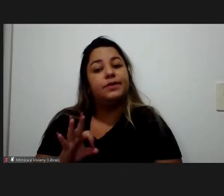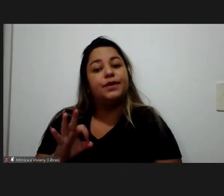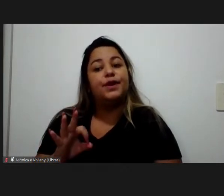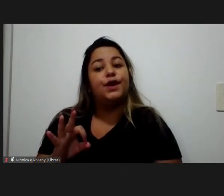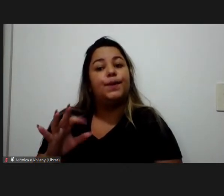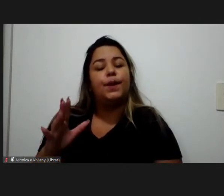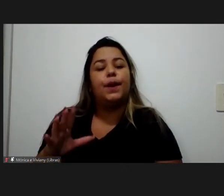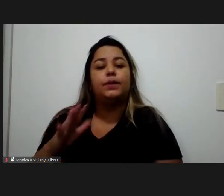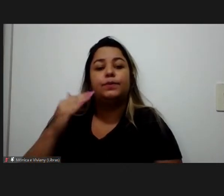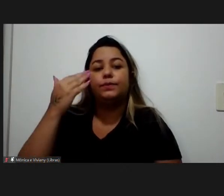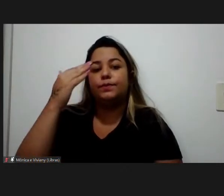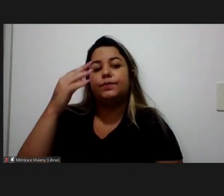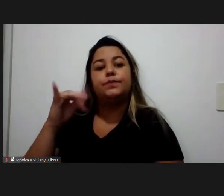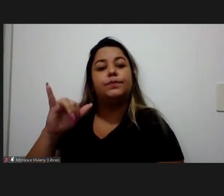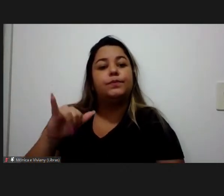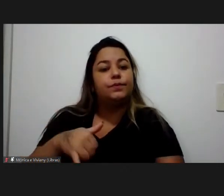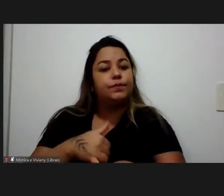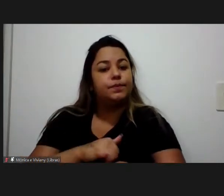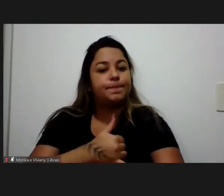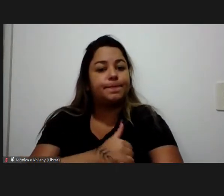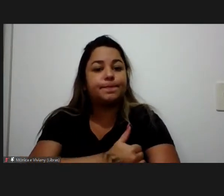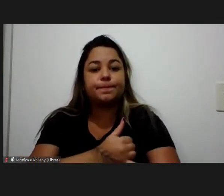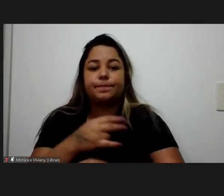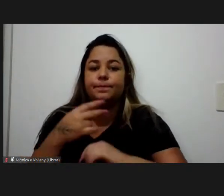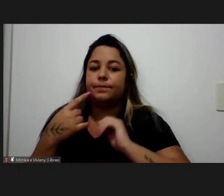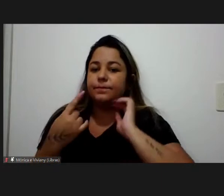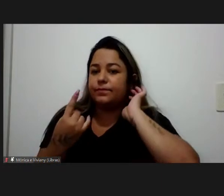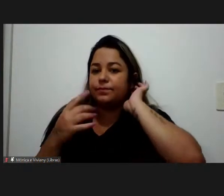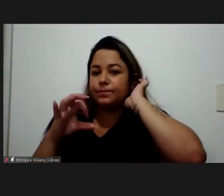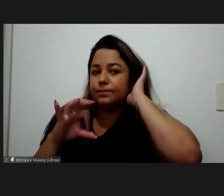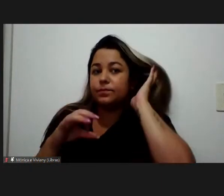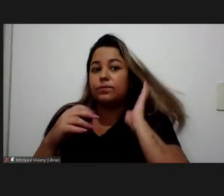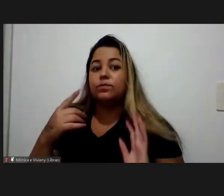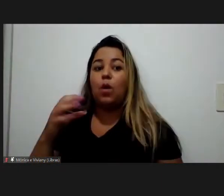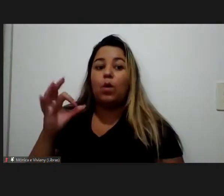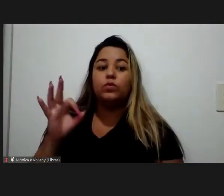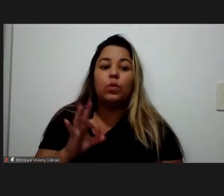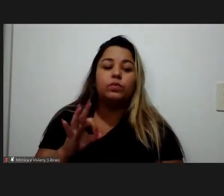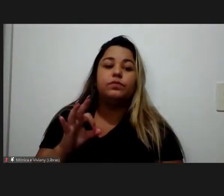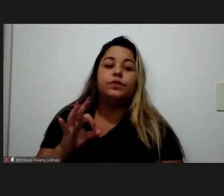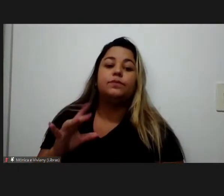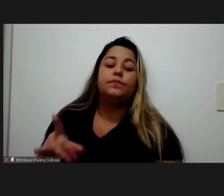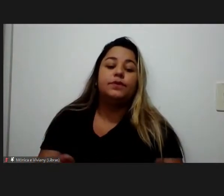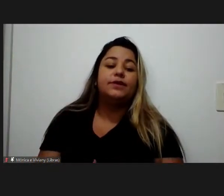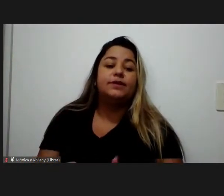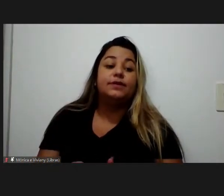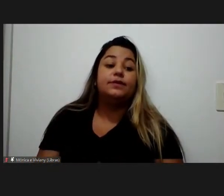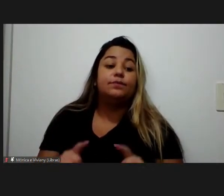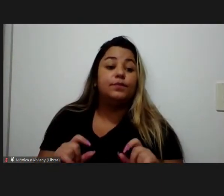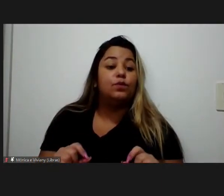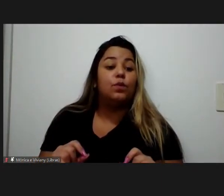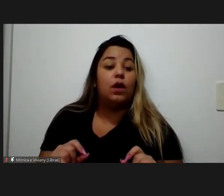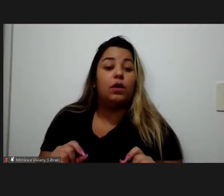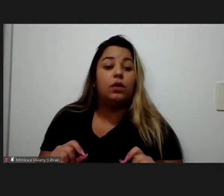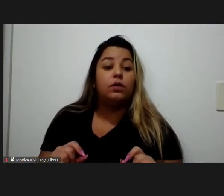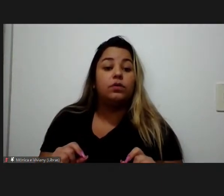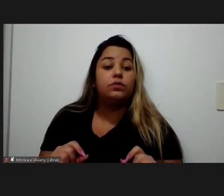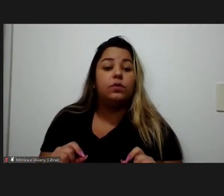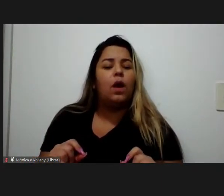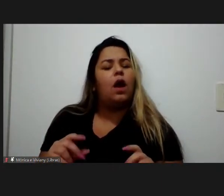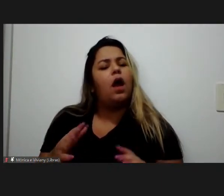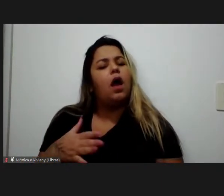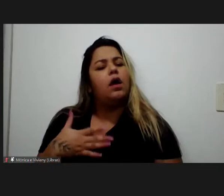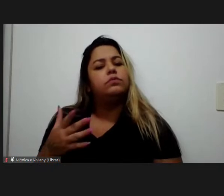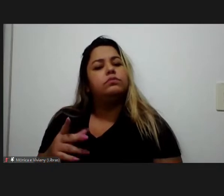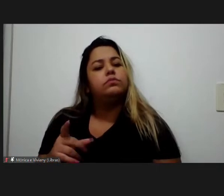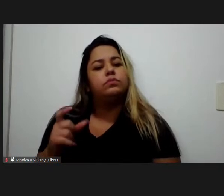fruits, or the percentage of obesity in adults are 82%.